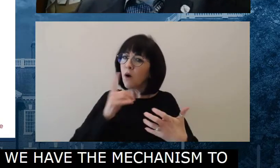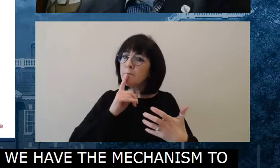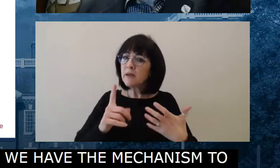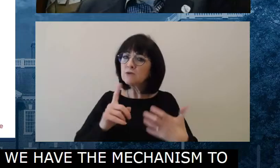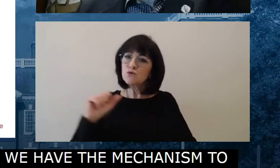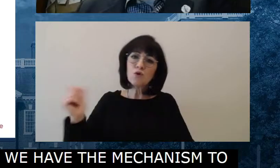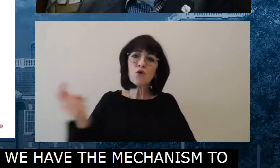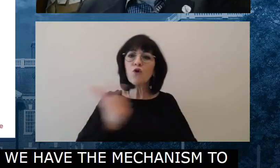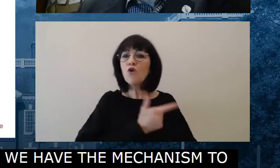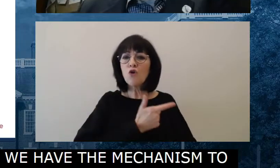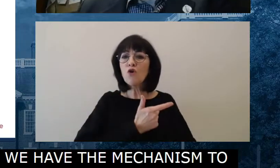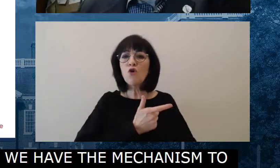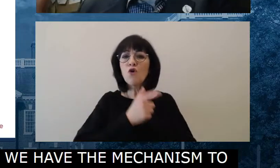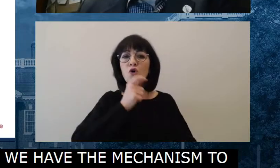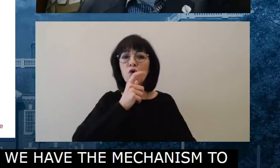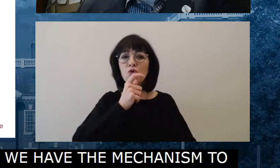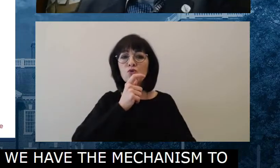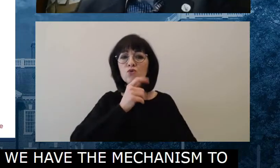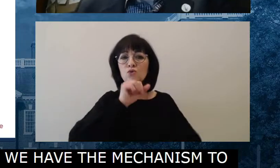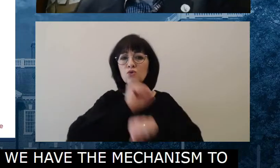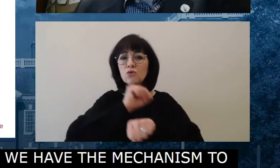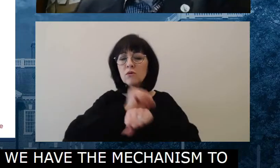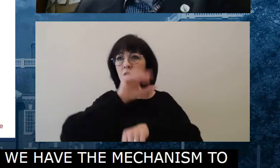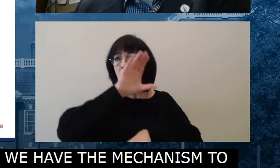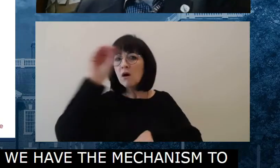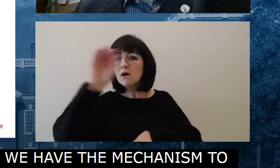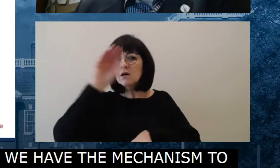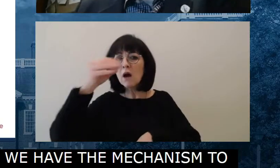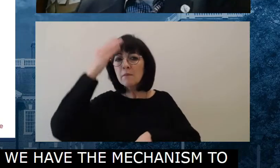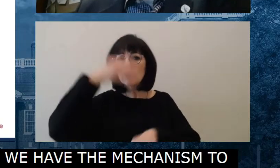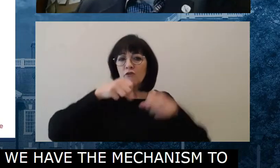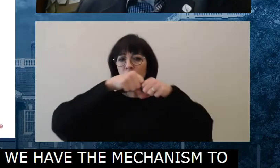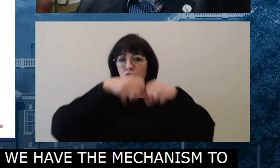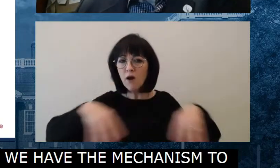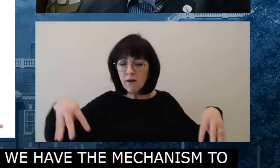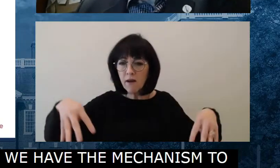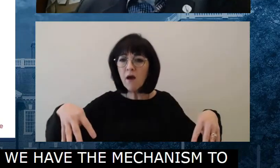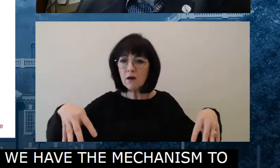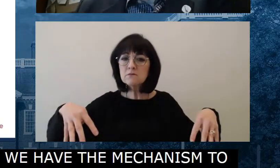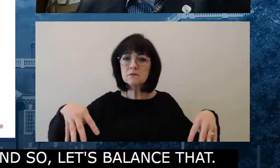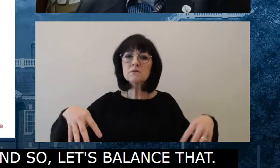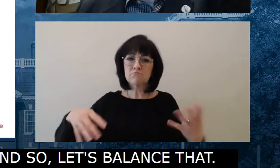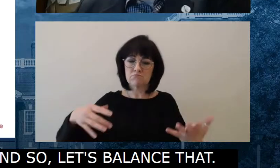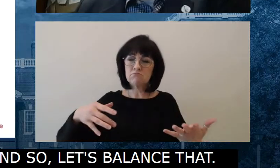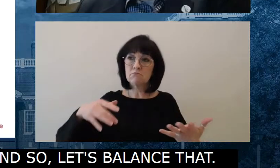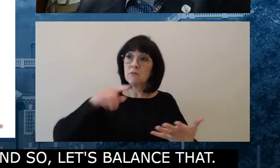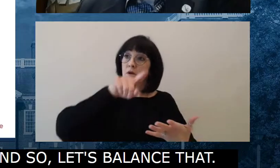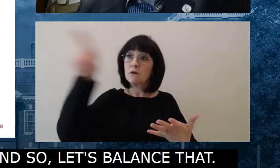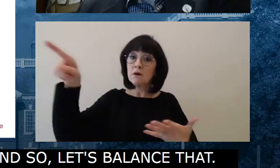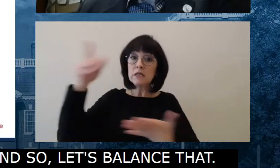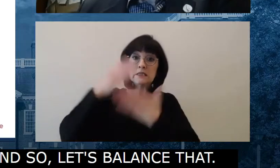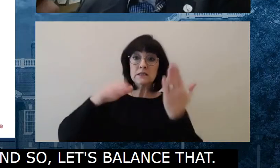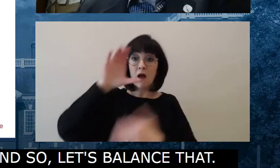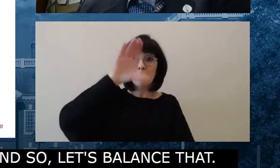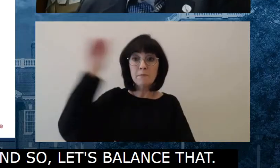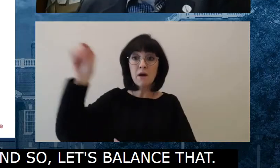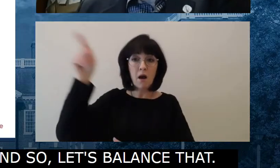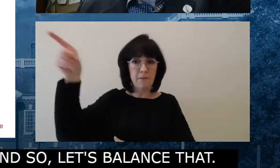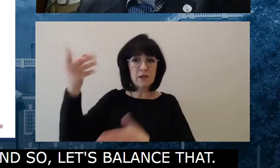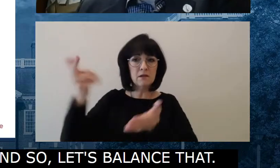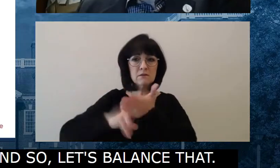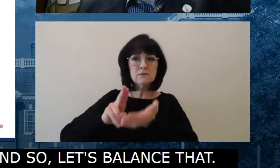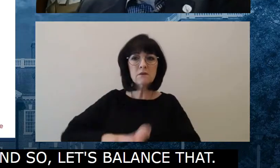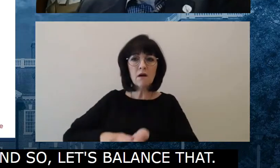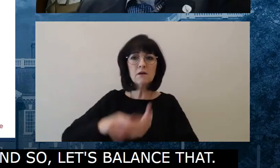to employers that have enrolled with the state to get those. So we talked about the poultry plants, what we did a few weeks ago. We'll start working